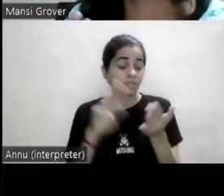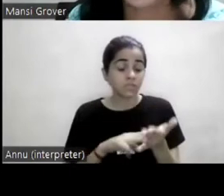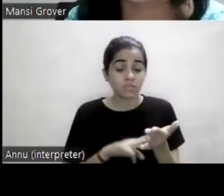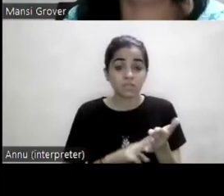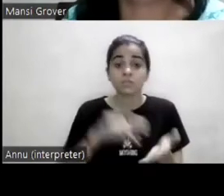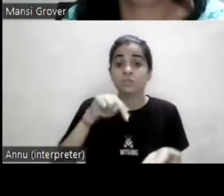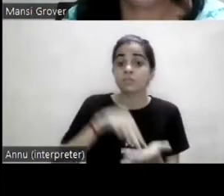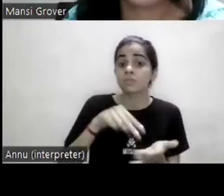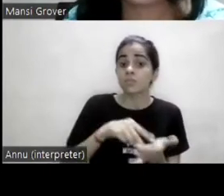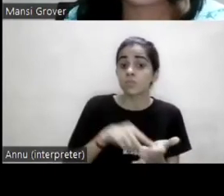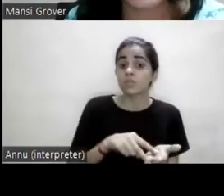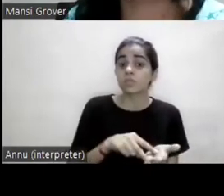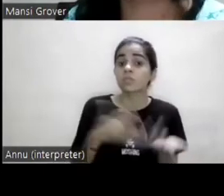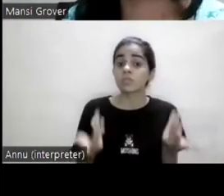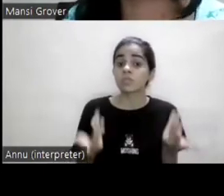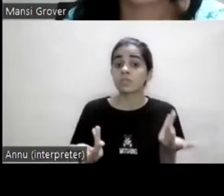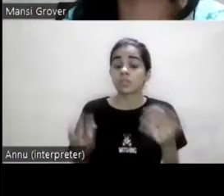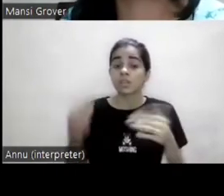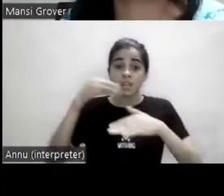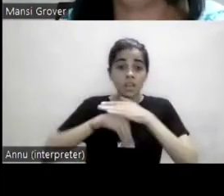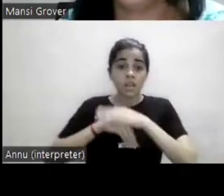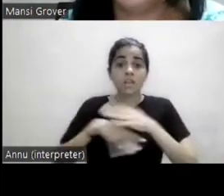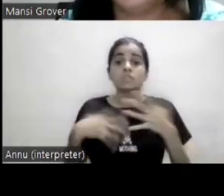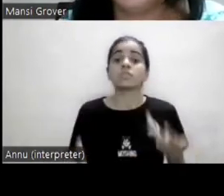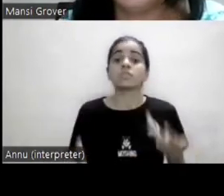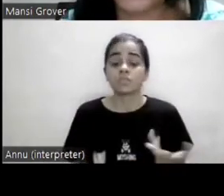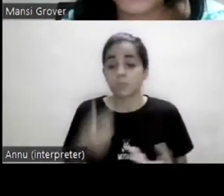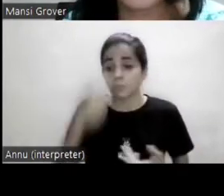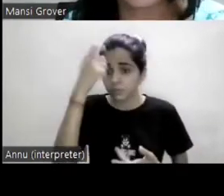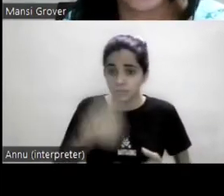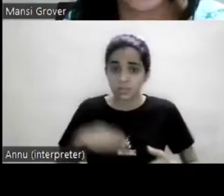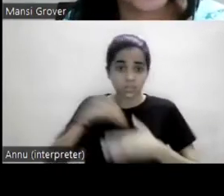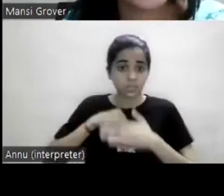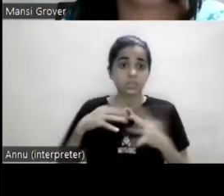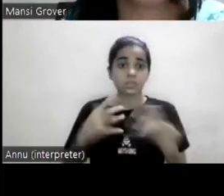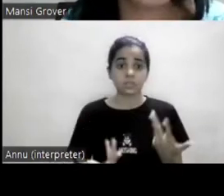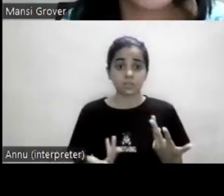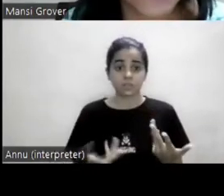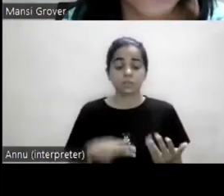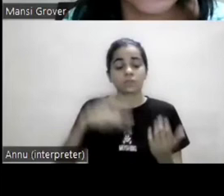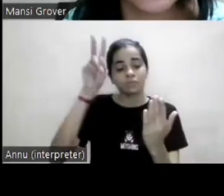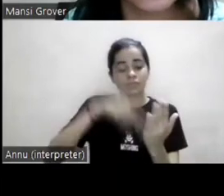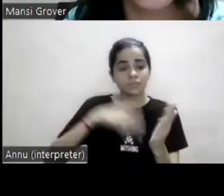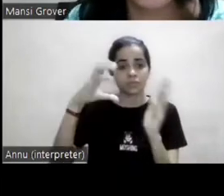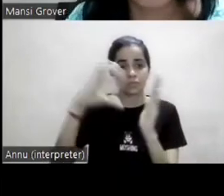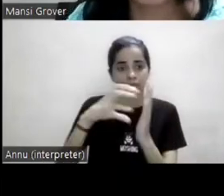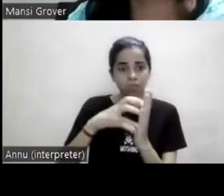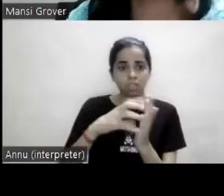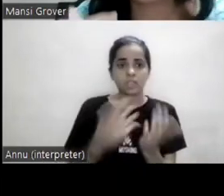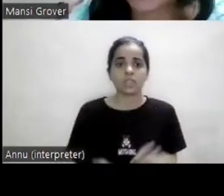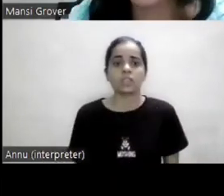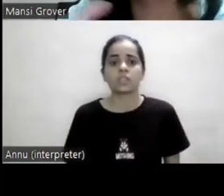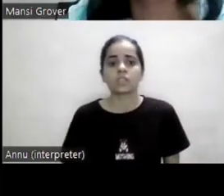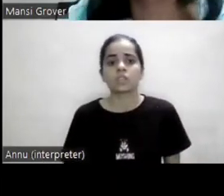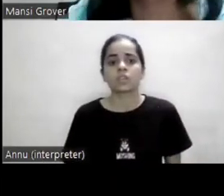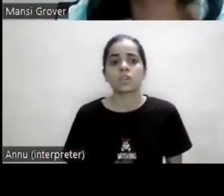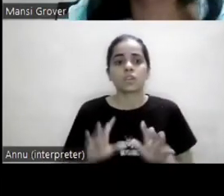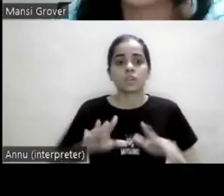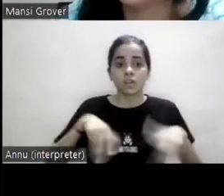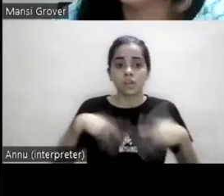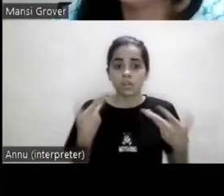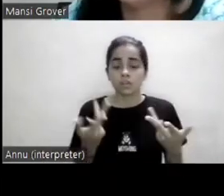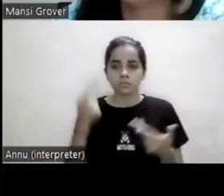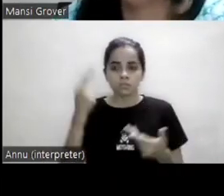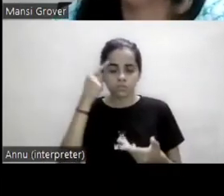what goes inside an autistic brain. Right. So I'm reading from the slide here of, you know, how he thought